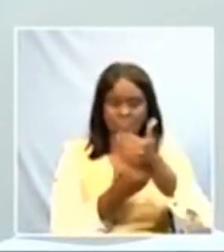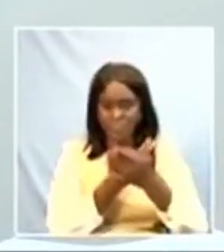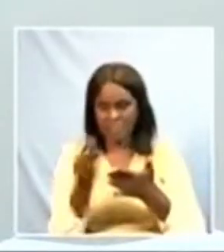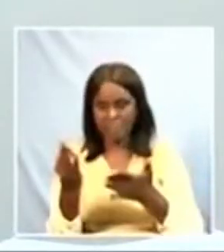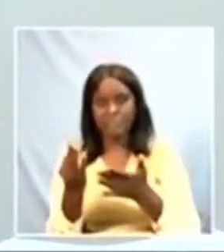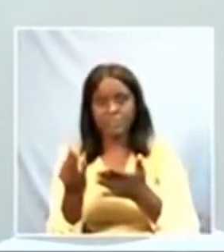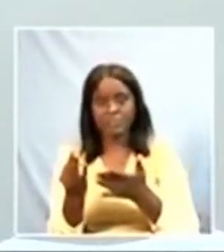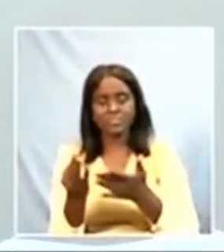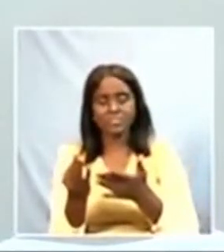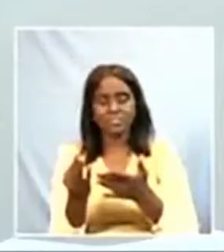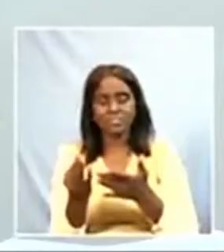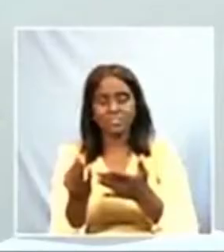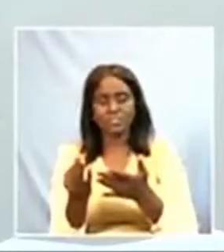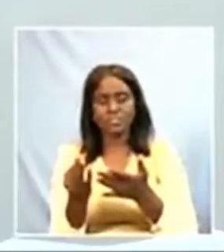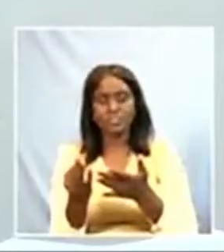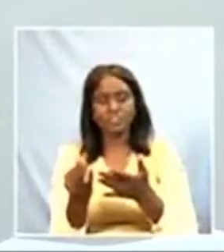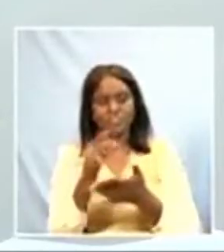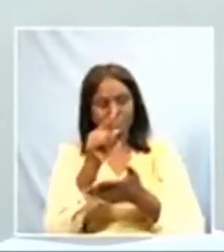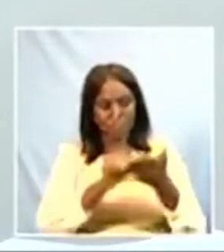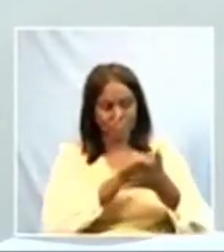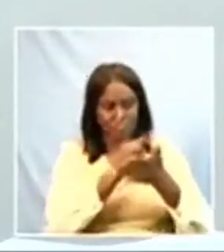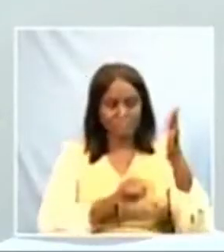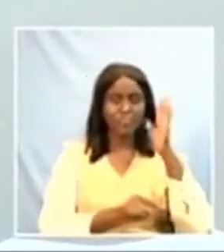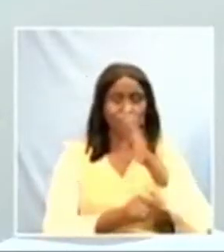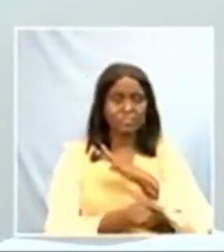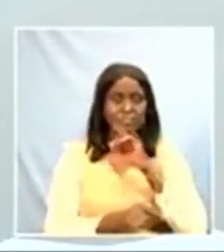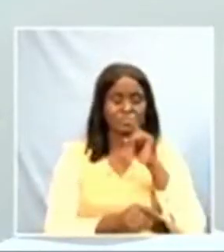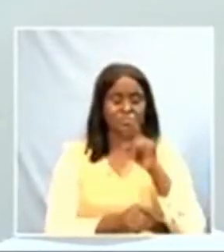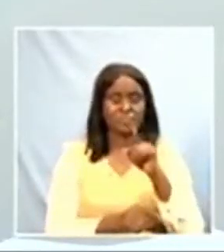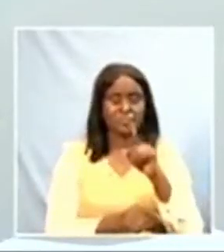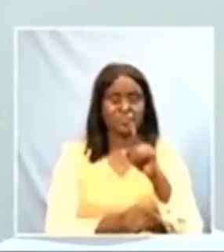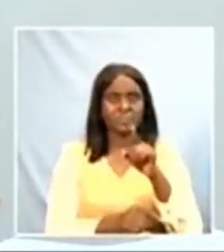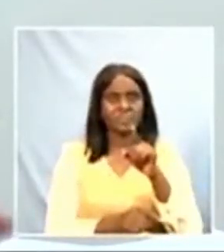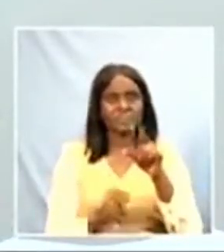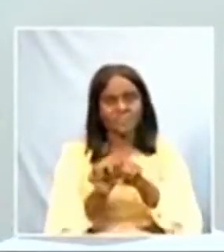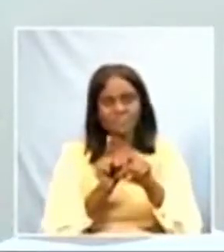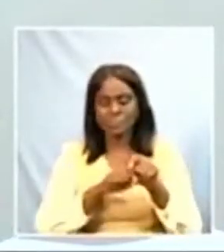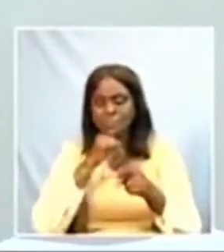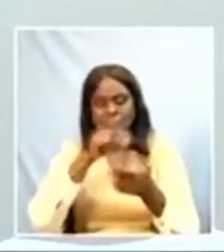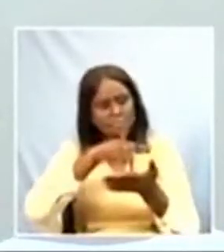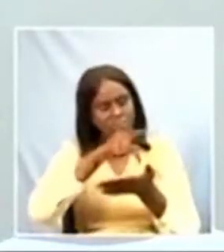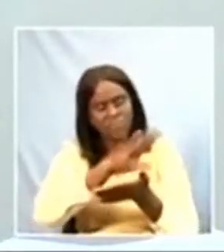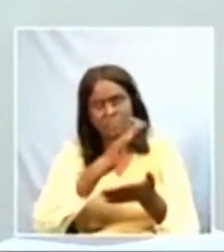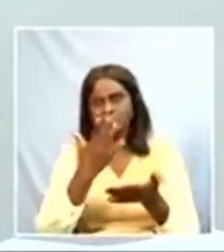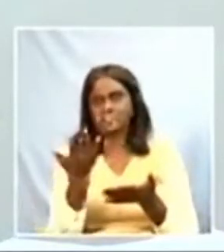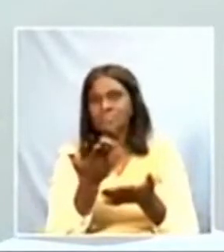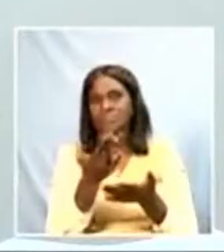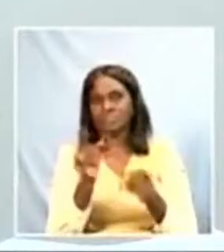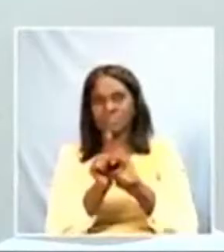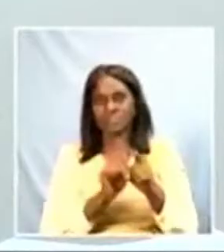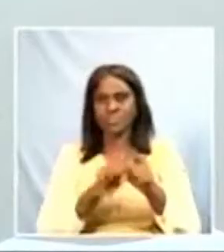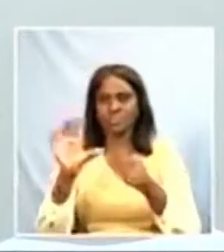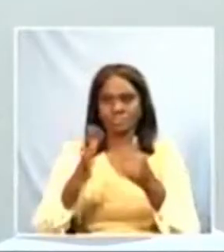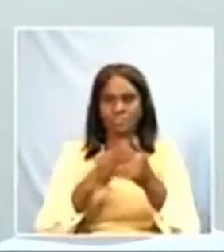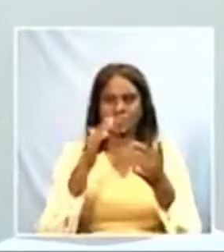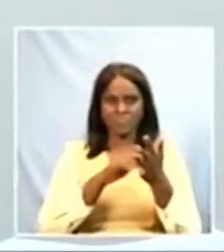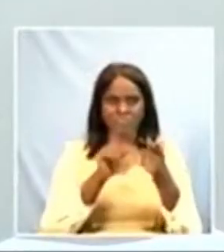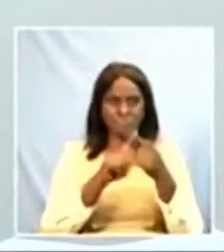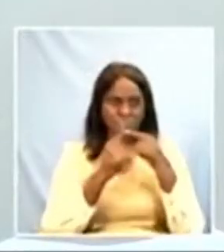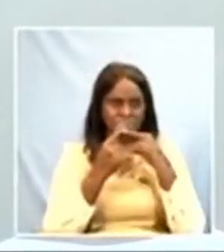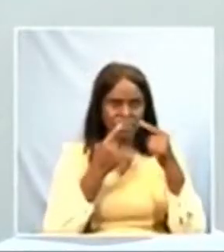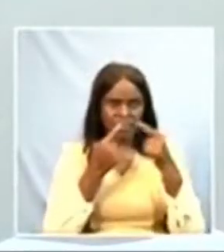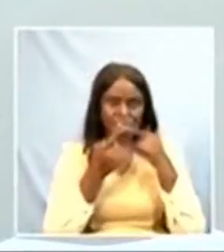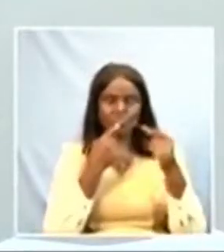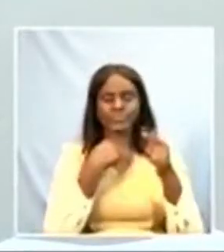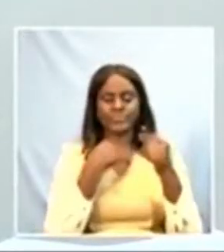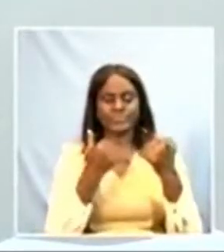supply. You terminate the contract. He is not paid back. He comes back to say, I've